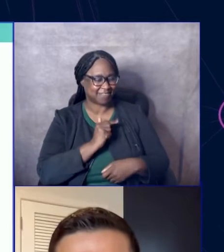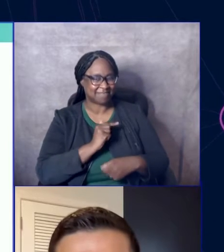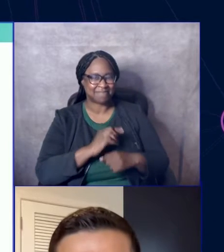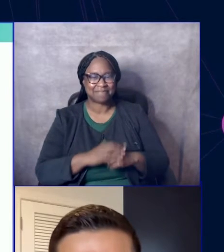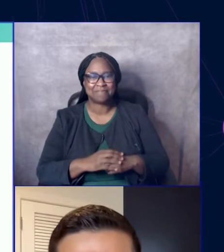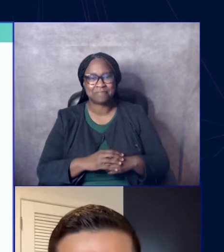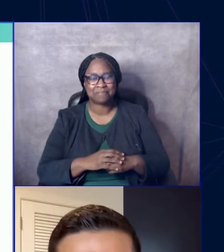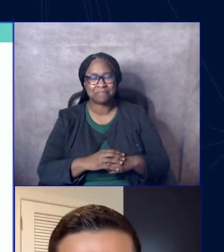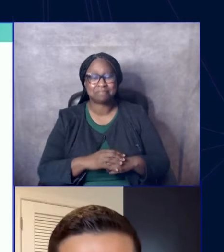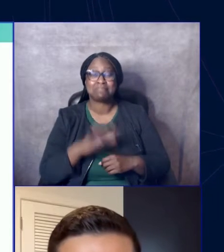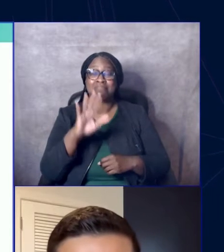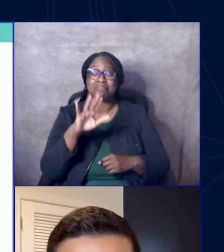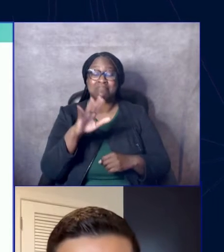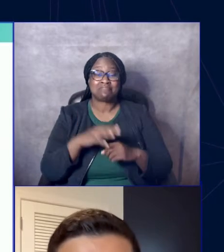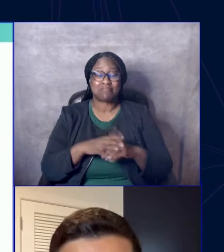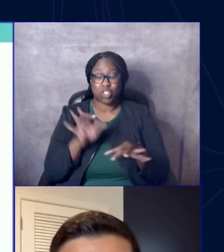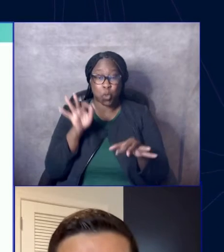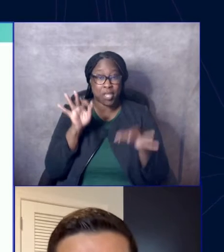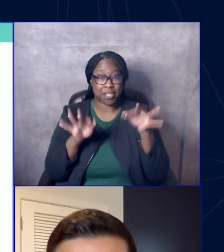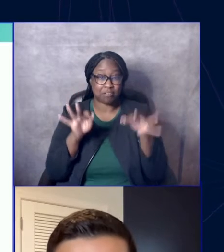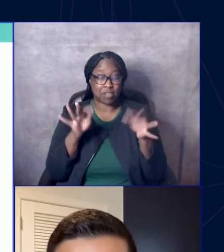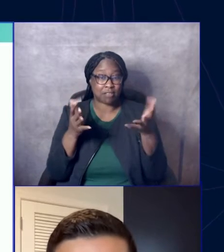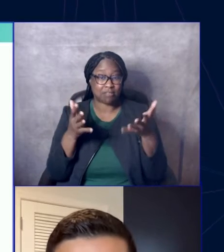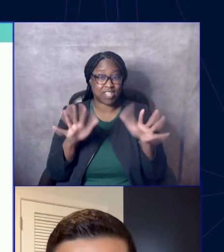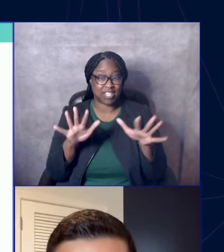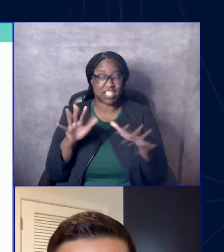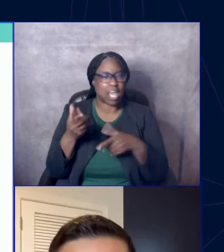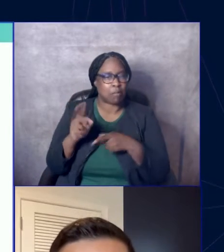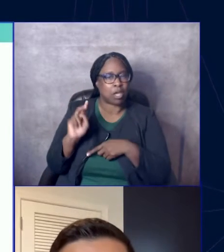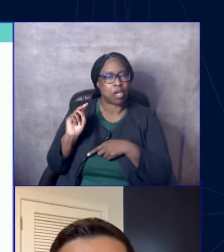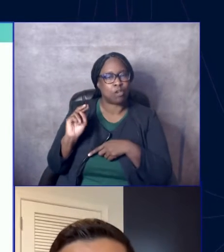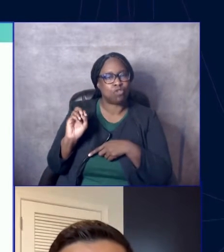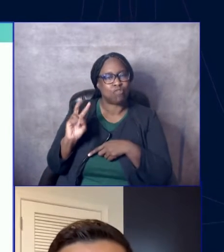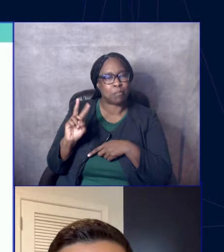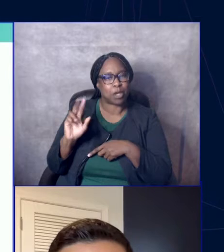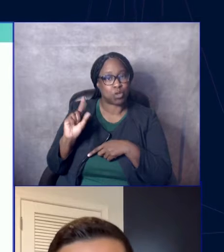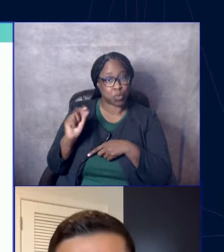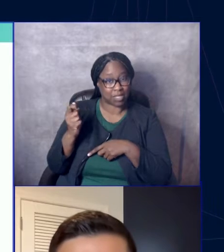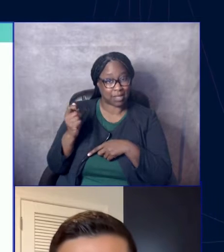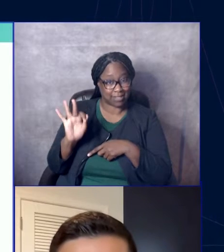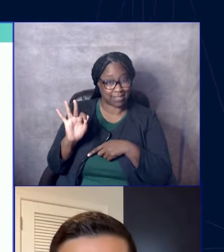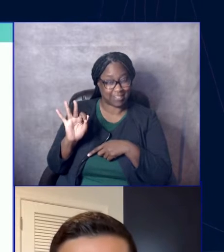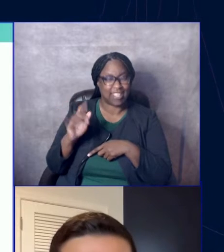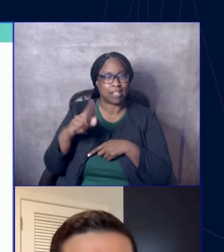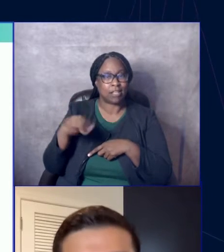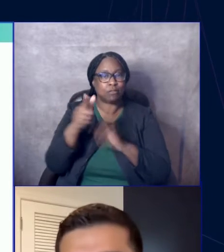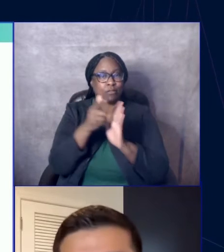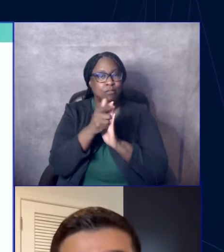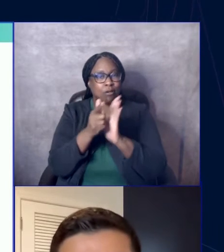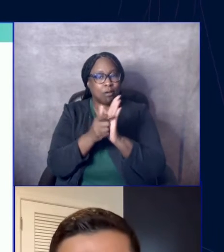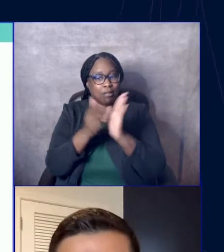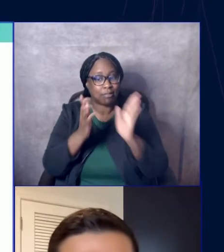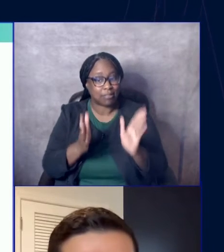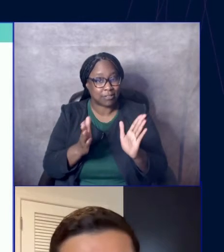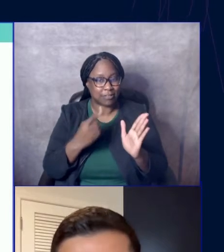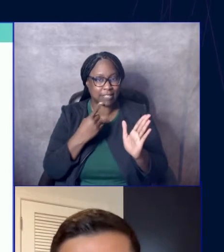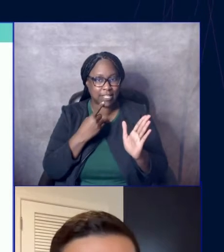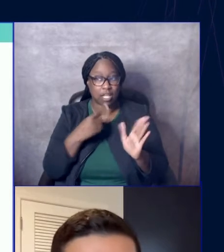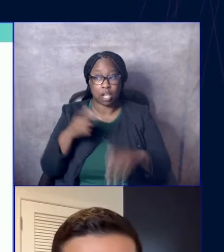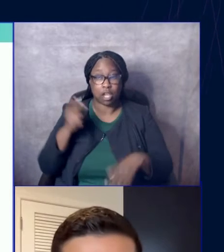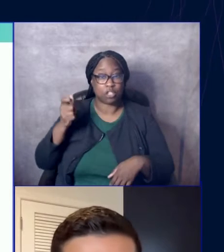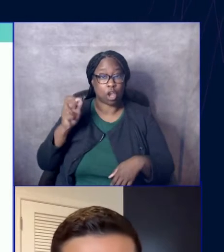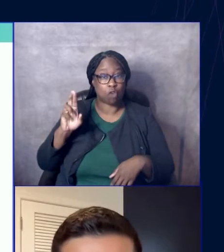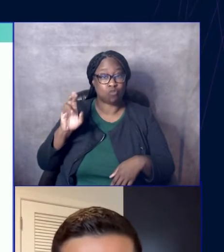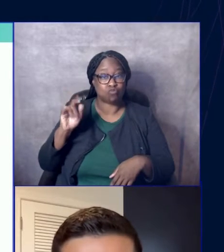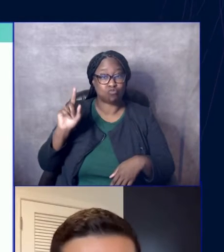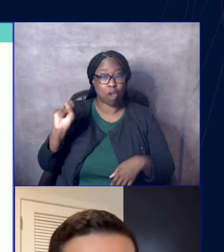After the hearing, which happened in November of 2019, litigators were telling us that Justice Roberts was just simply not